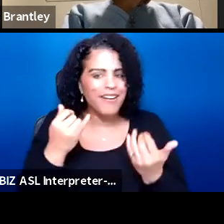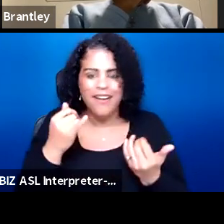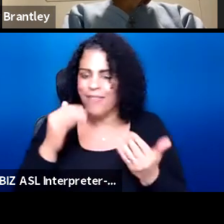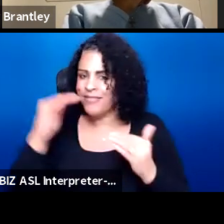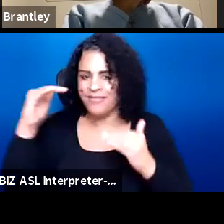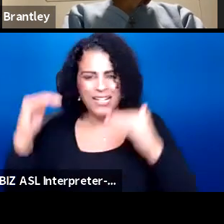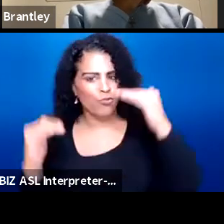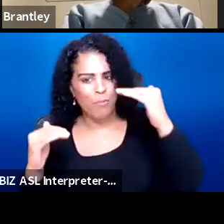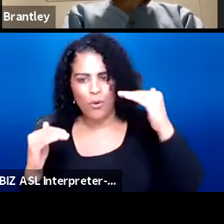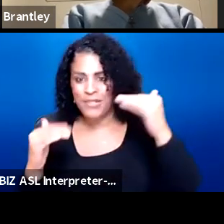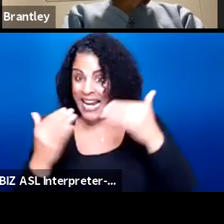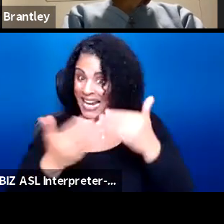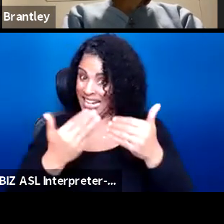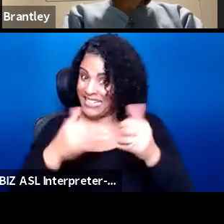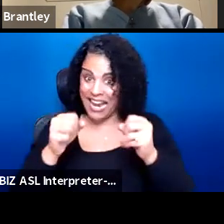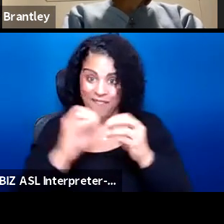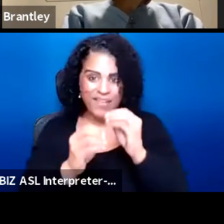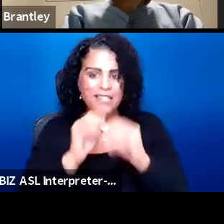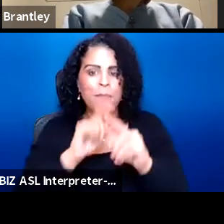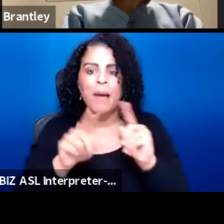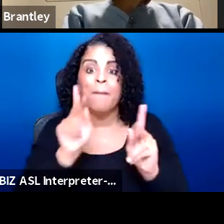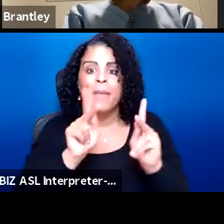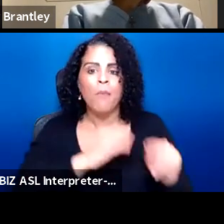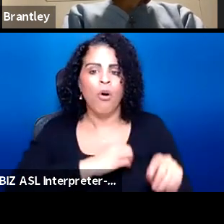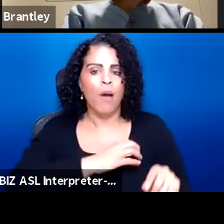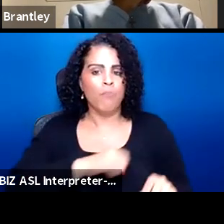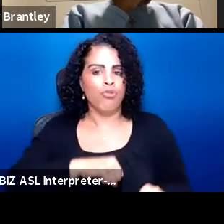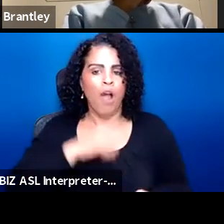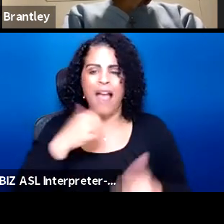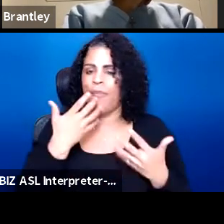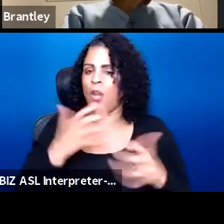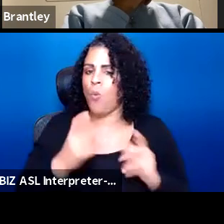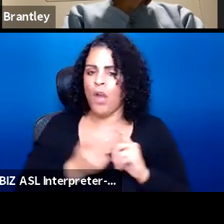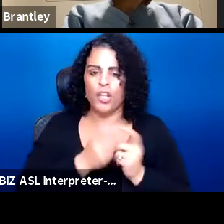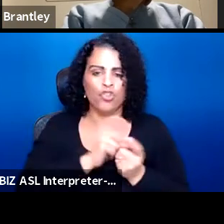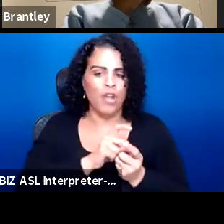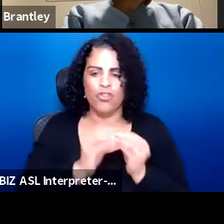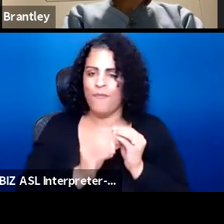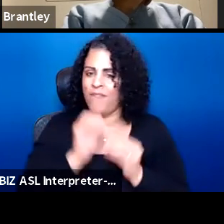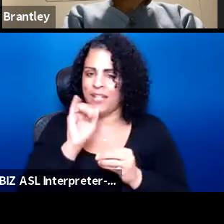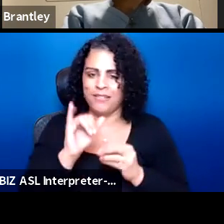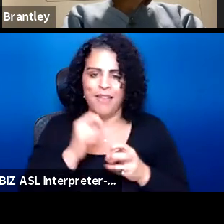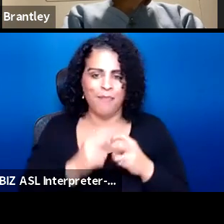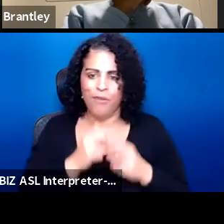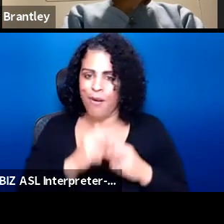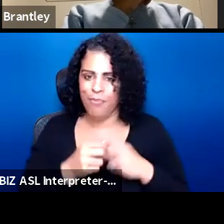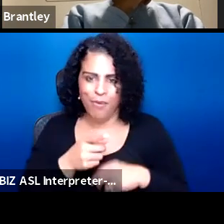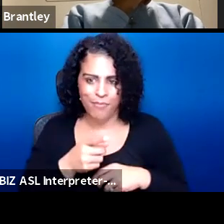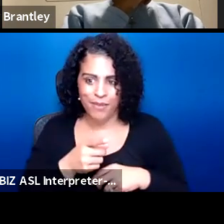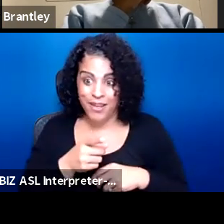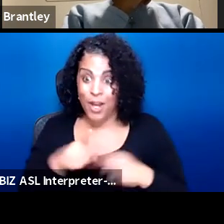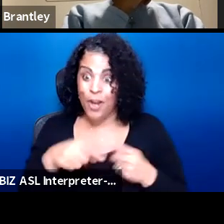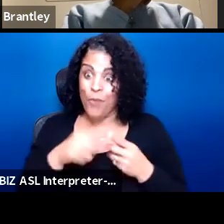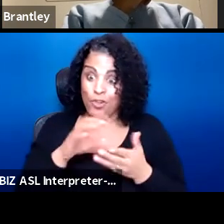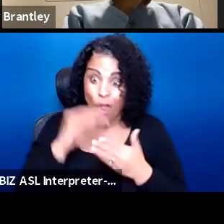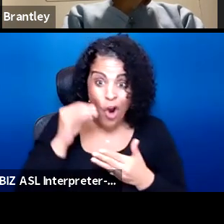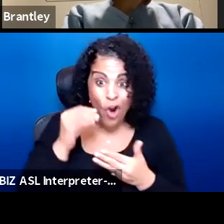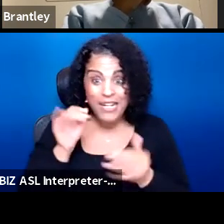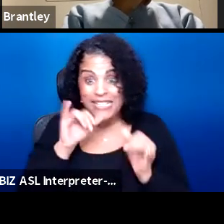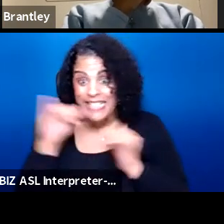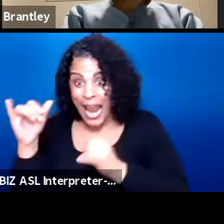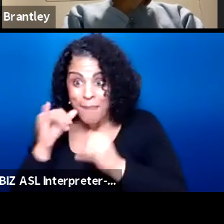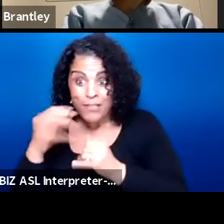is like easy to fix, but people's pride does not want to change and fix it. It's like, once you learn the same thing as the white